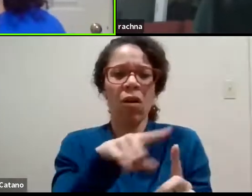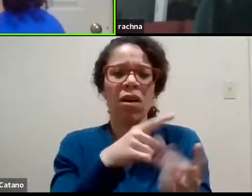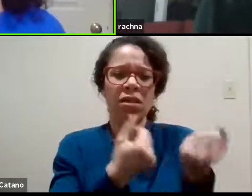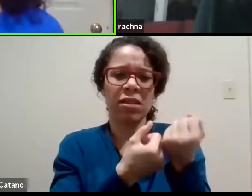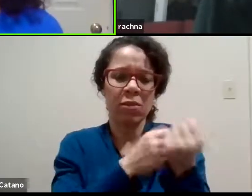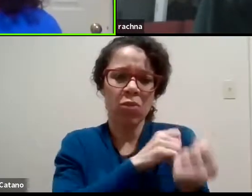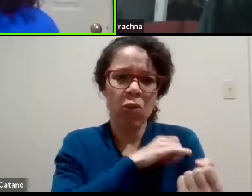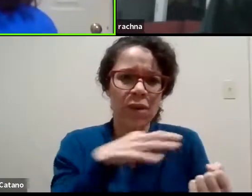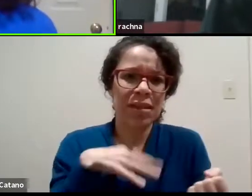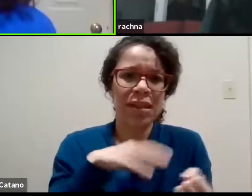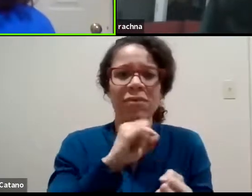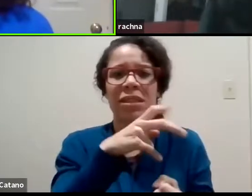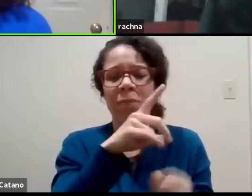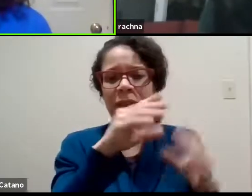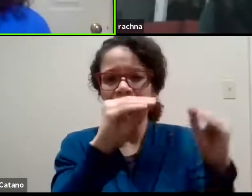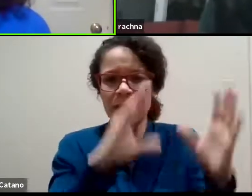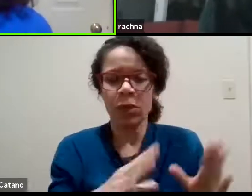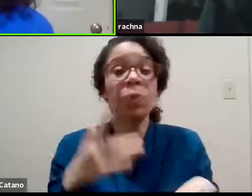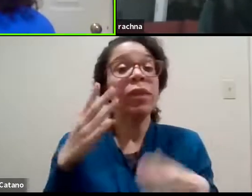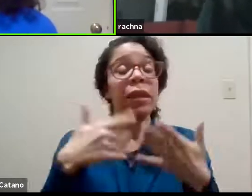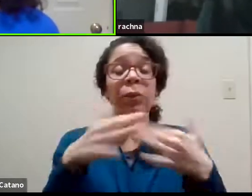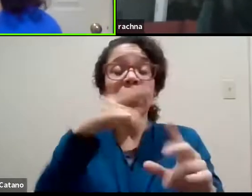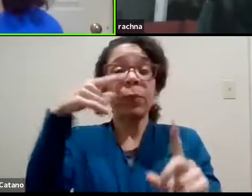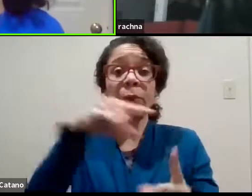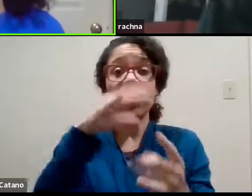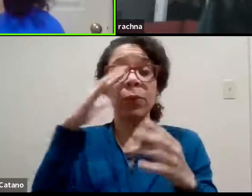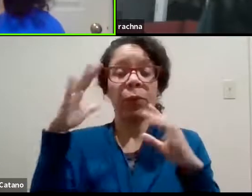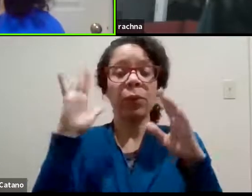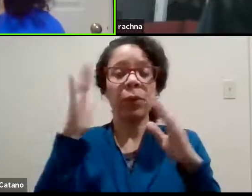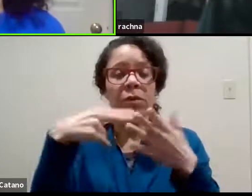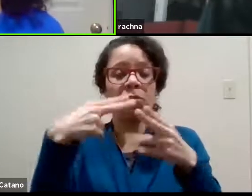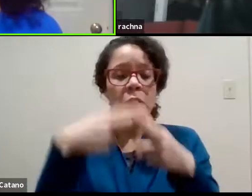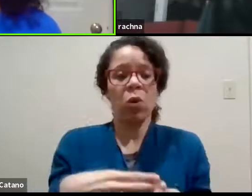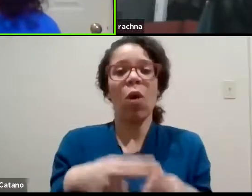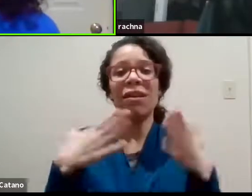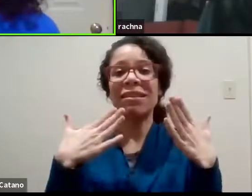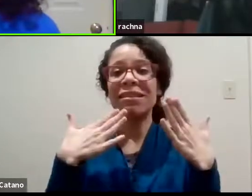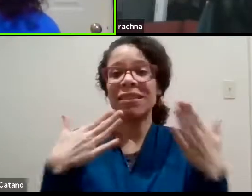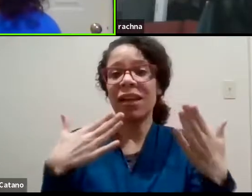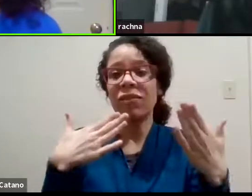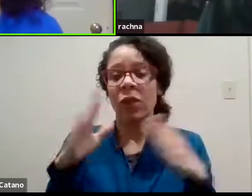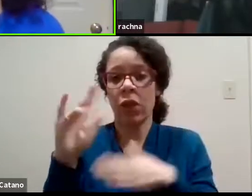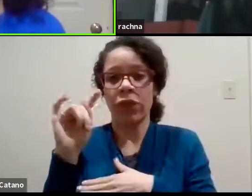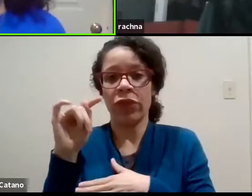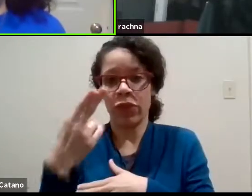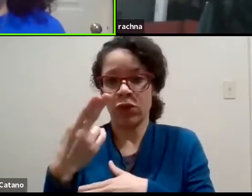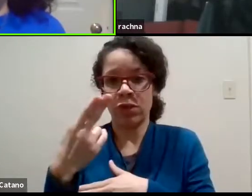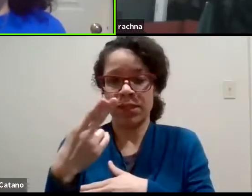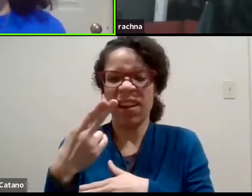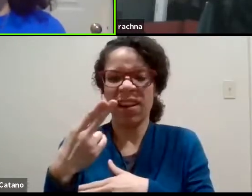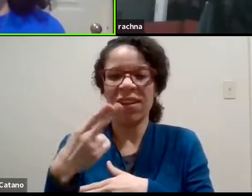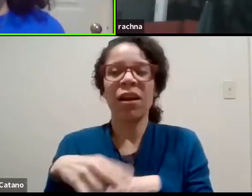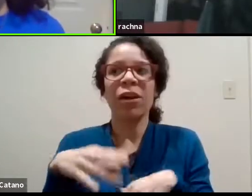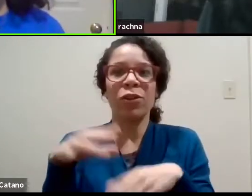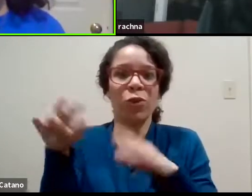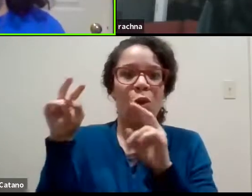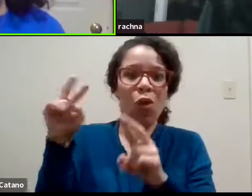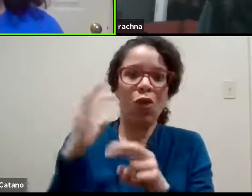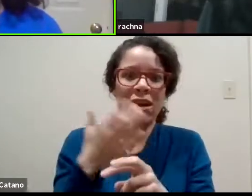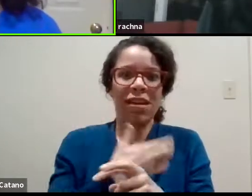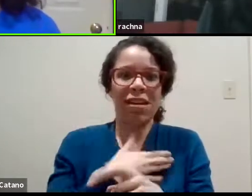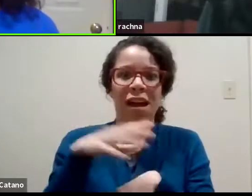be called Thankful Thursdays. And so keep your eyes on our Facebook page for whatever the